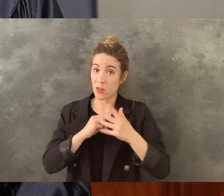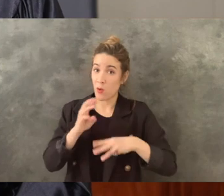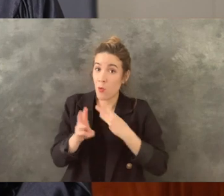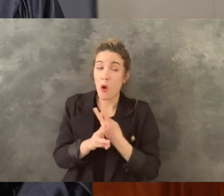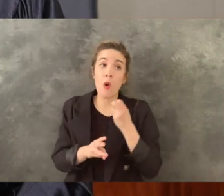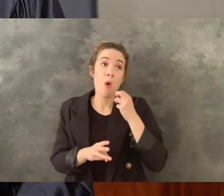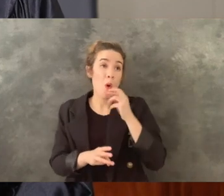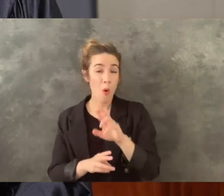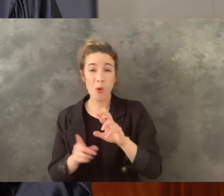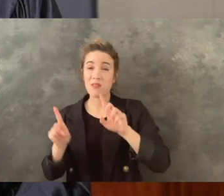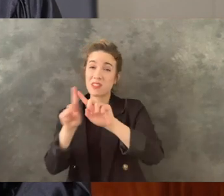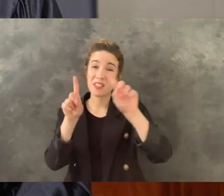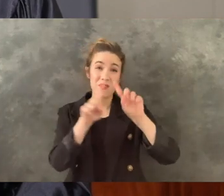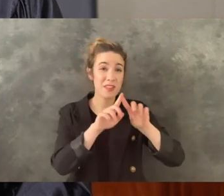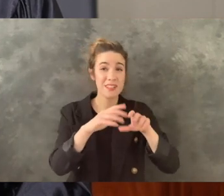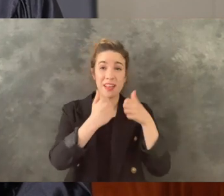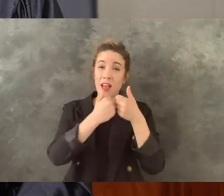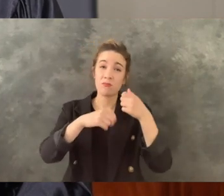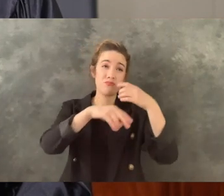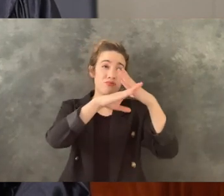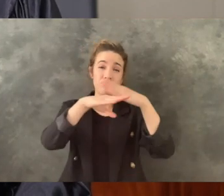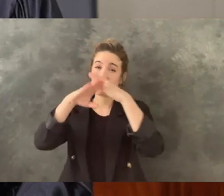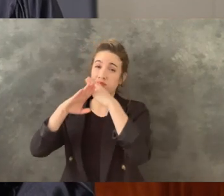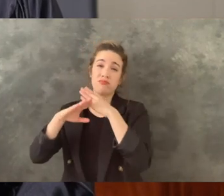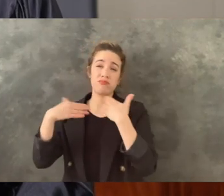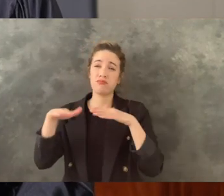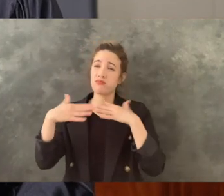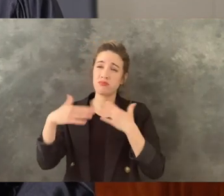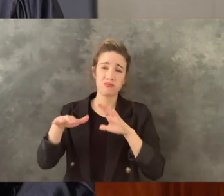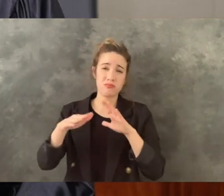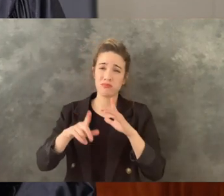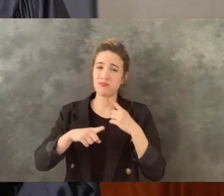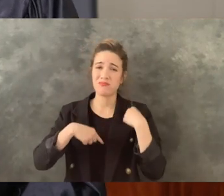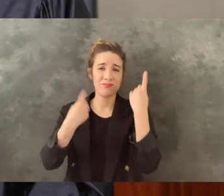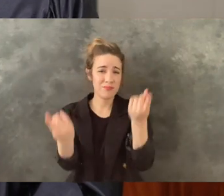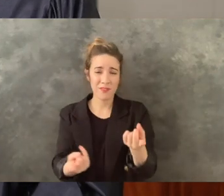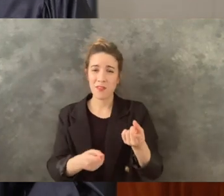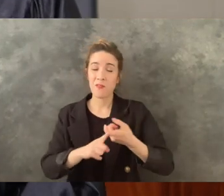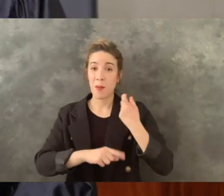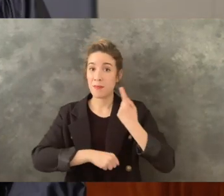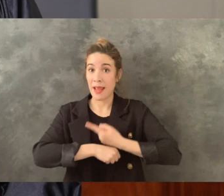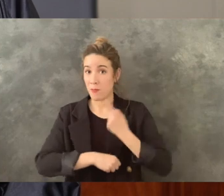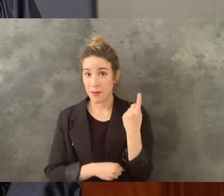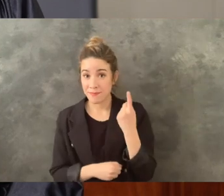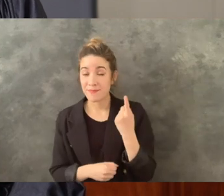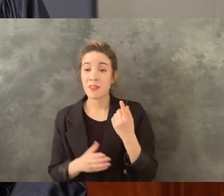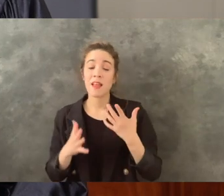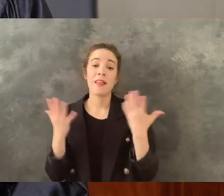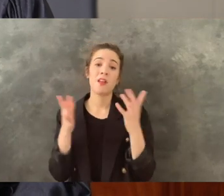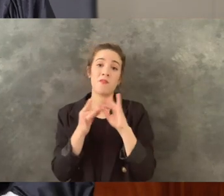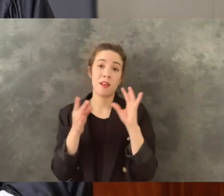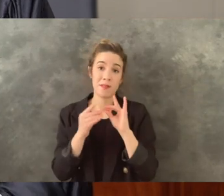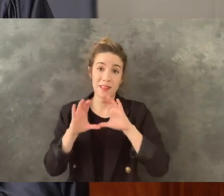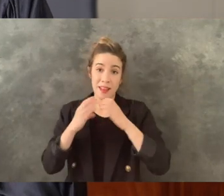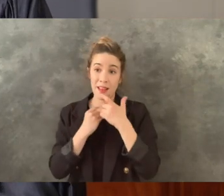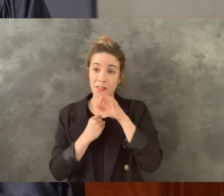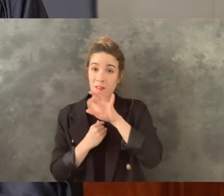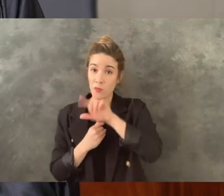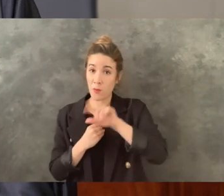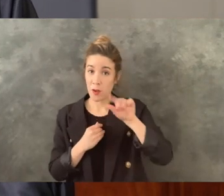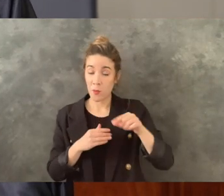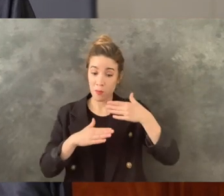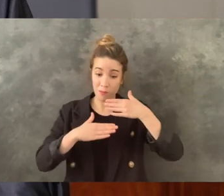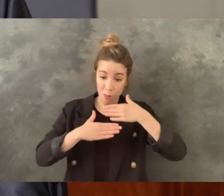confronted by the challenges from day one. There have been many references to the fact that the class of 2020